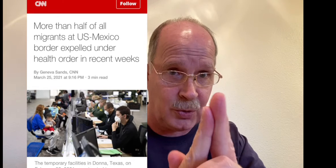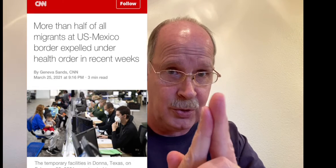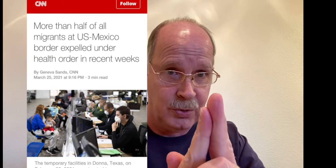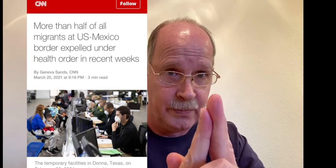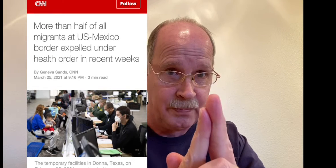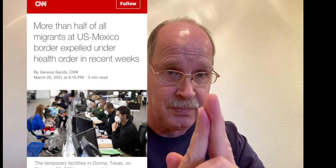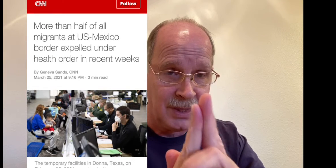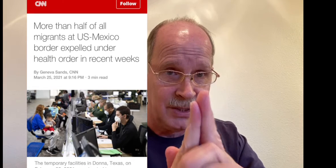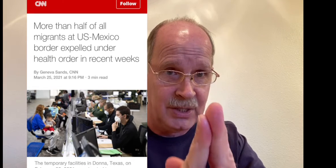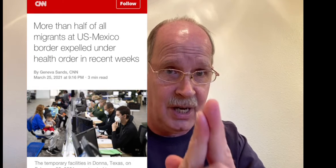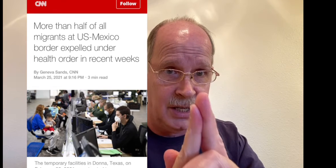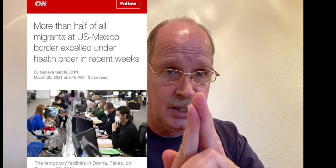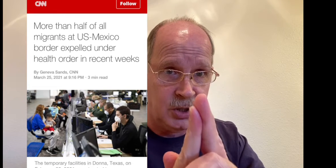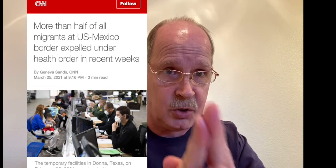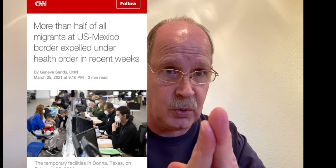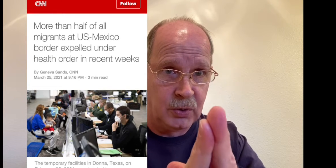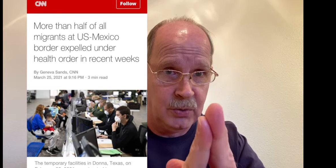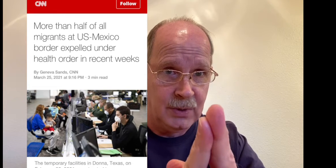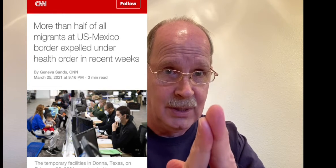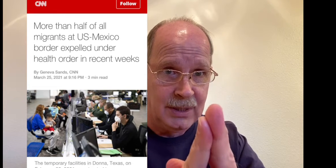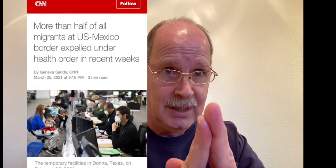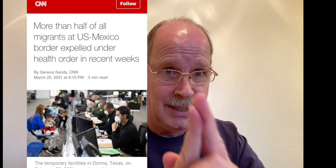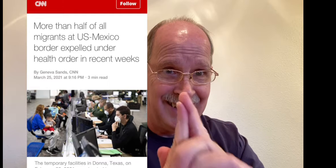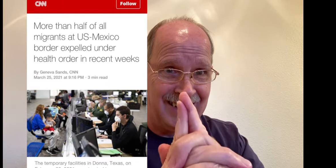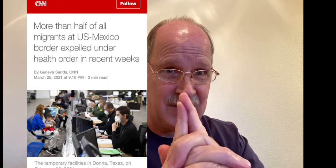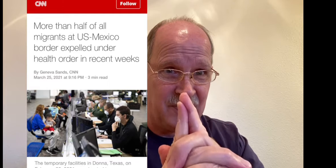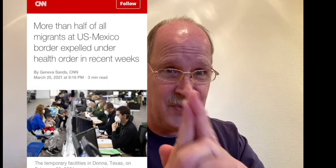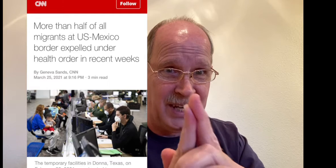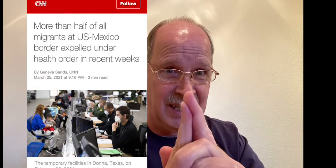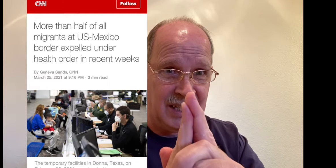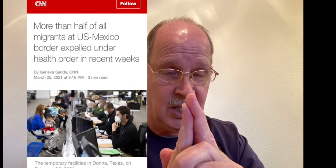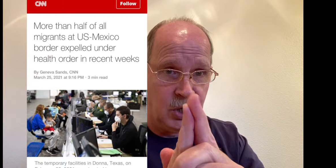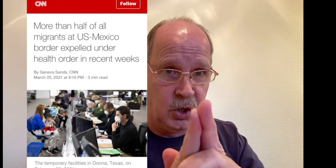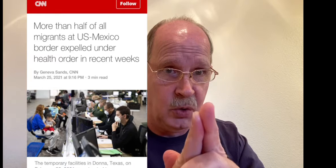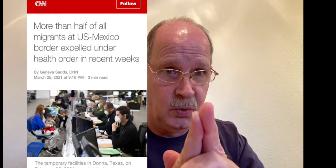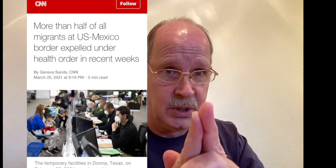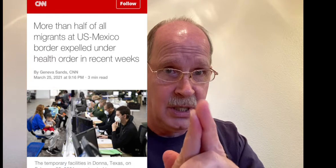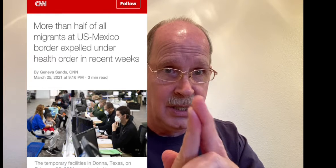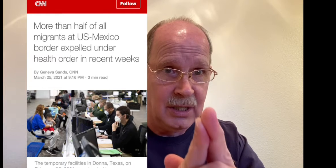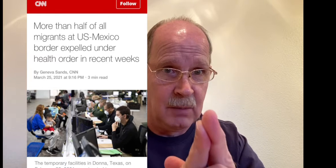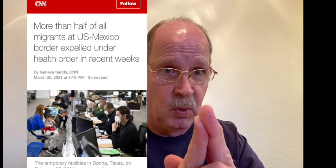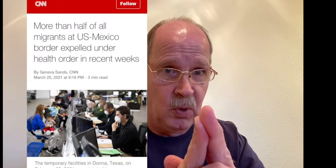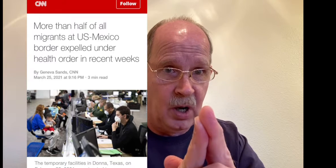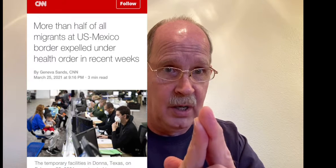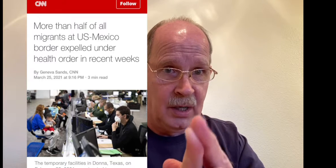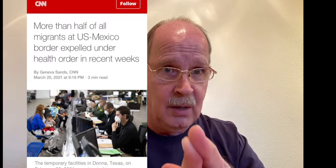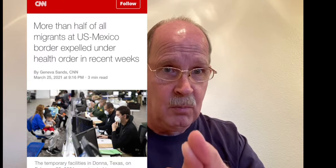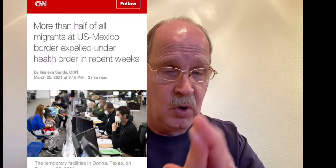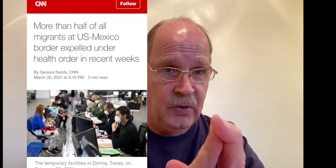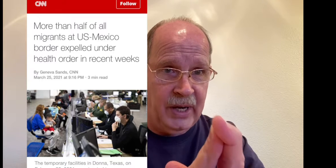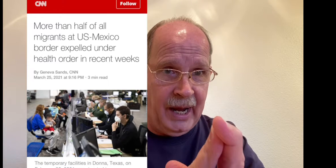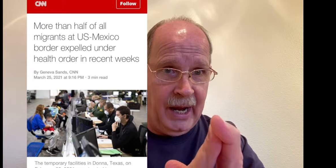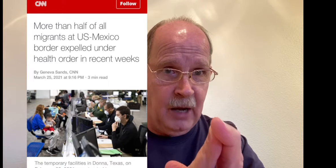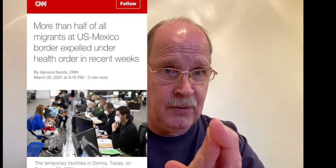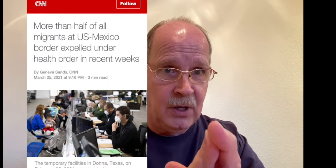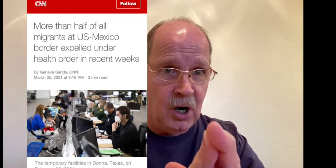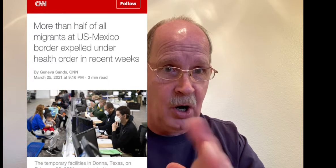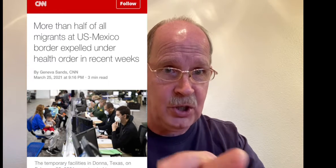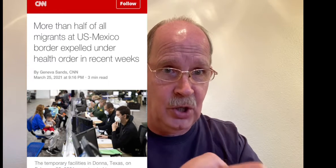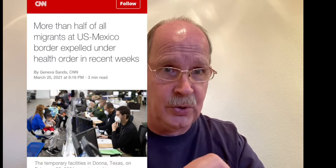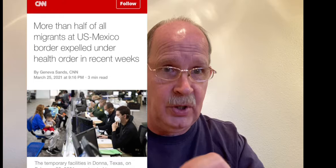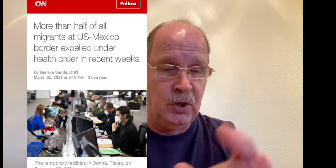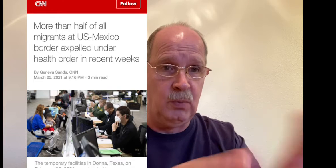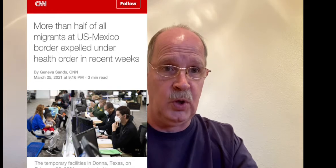isn't true. It's not true. It's fake news. Number one, more than half